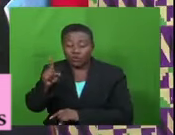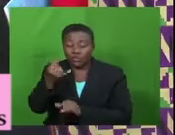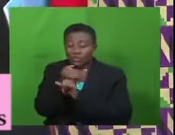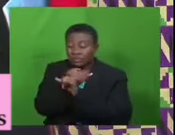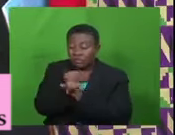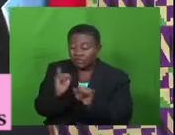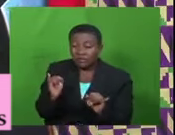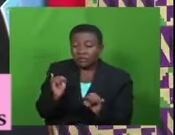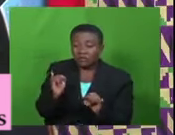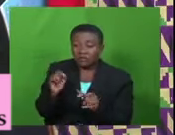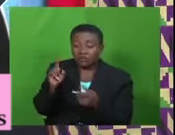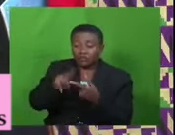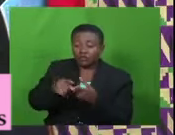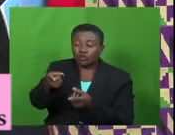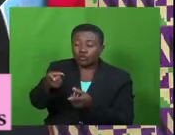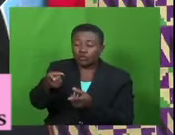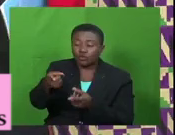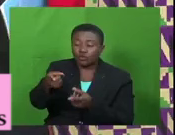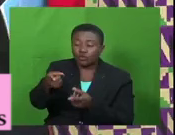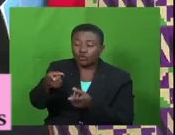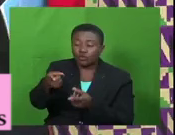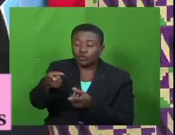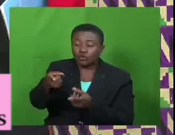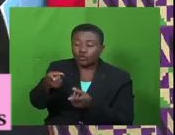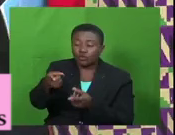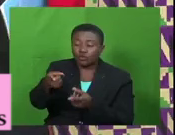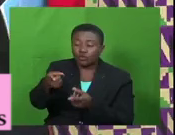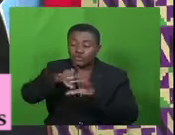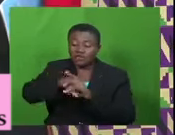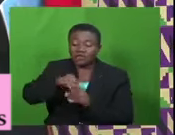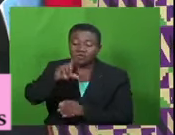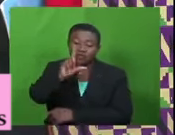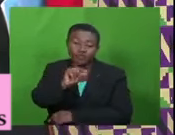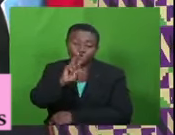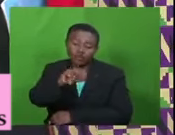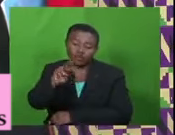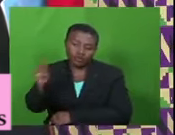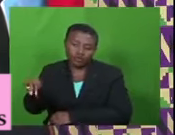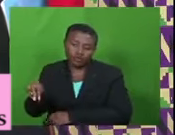2017 to 115 in 2022.